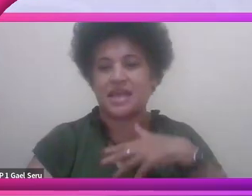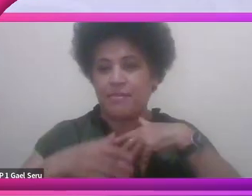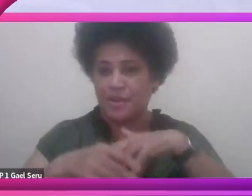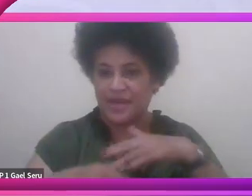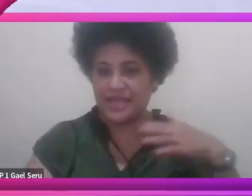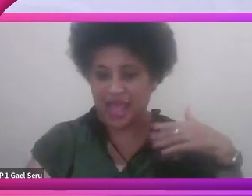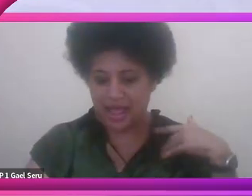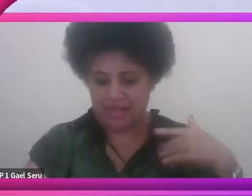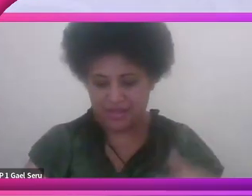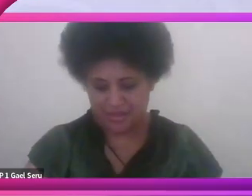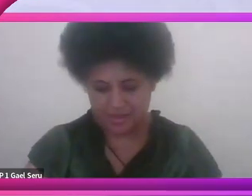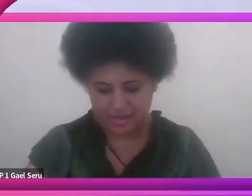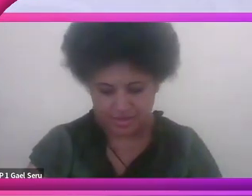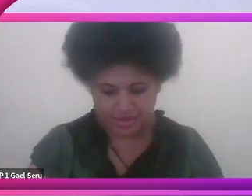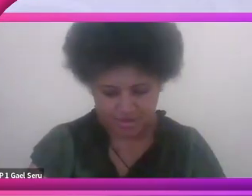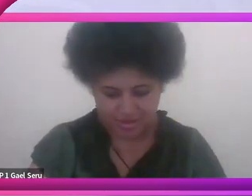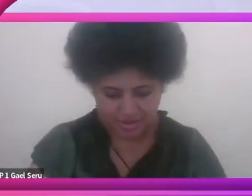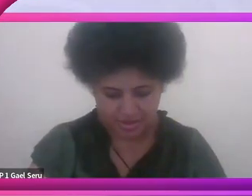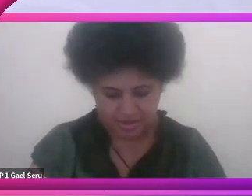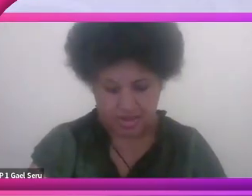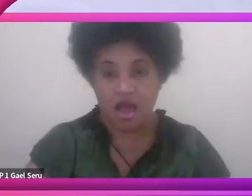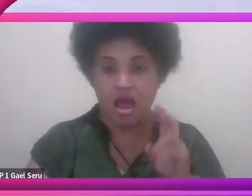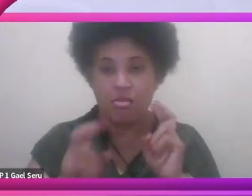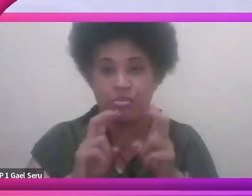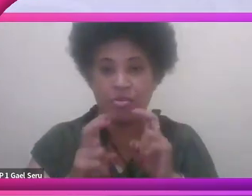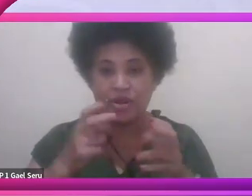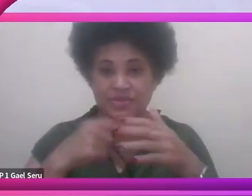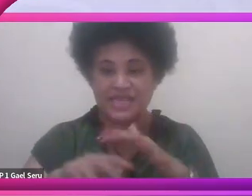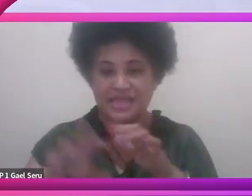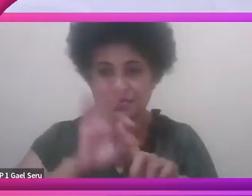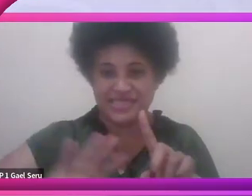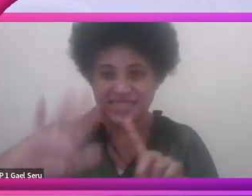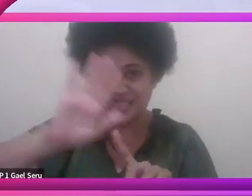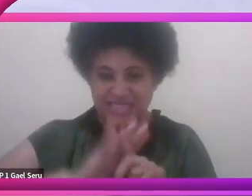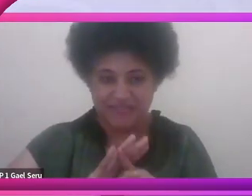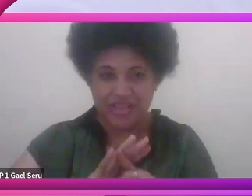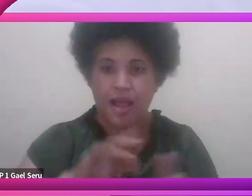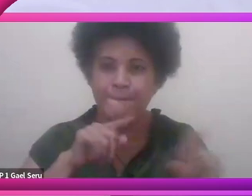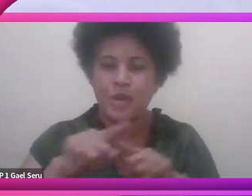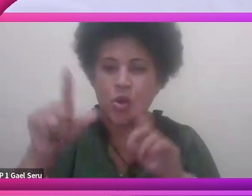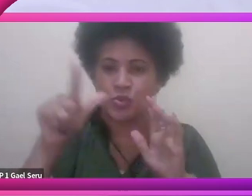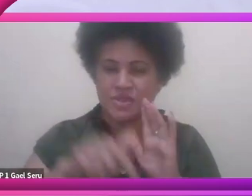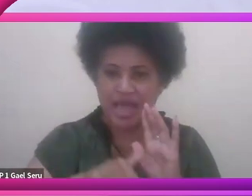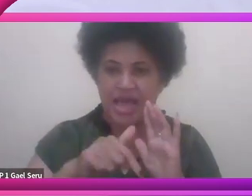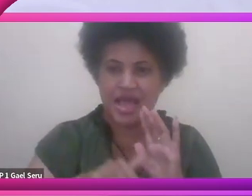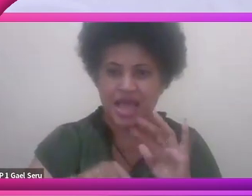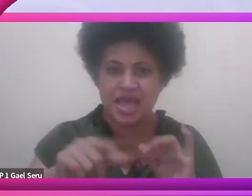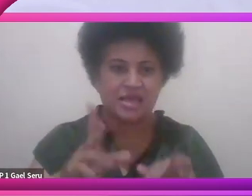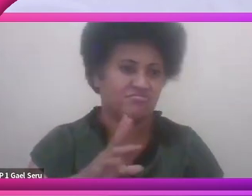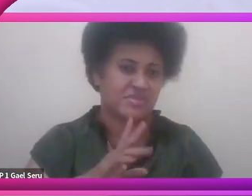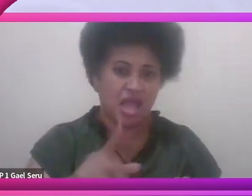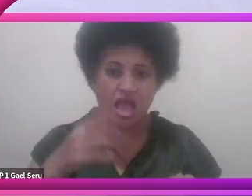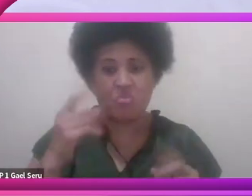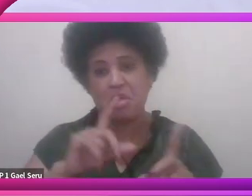in the Pacific. So in the Pacific, they have been there for some time, but look, a lot of time we say that, when you guys, maybe